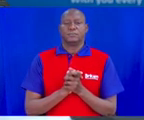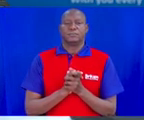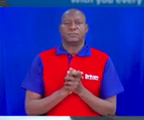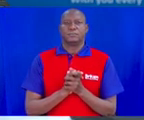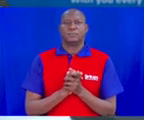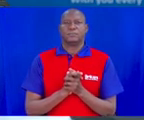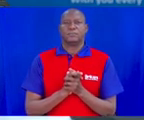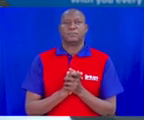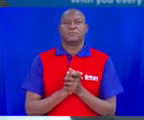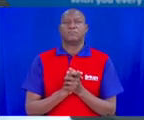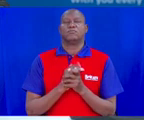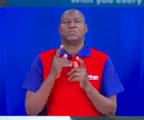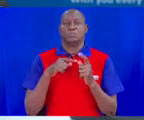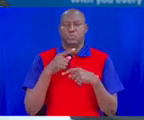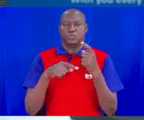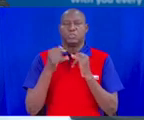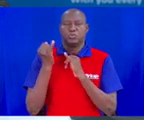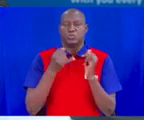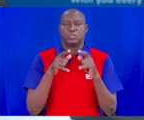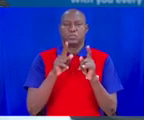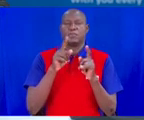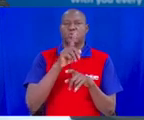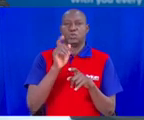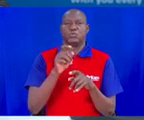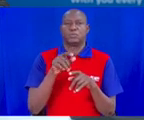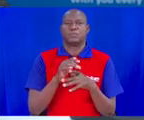Thank you. Proceed to introduce yourself and ask your question.